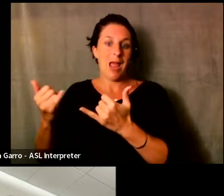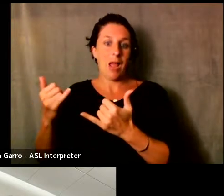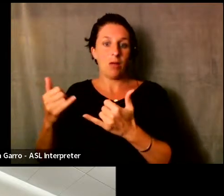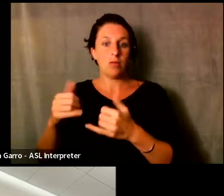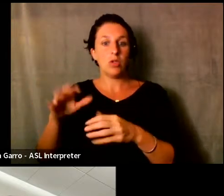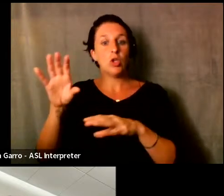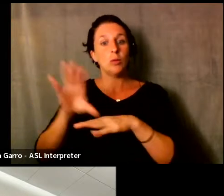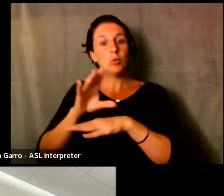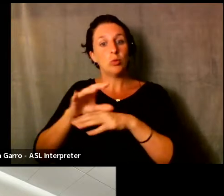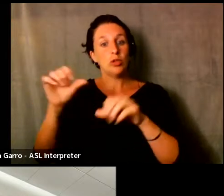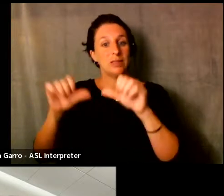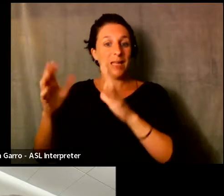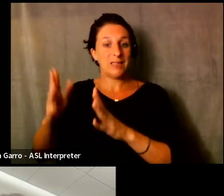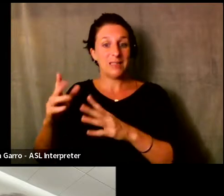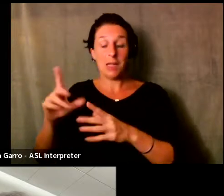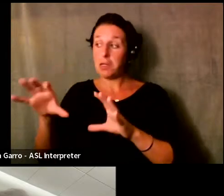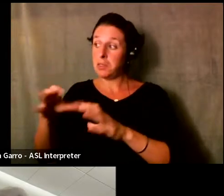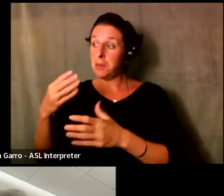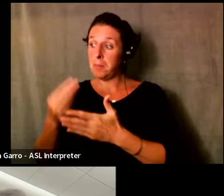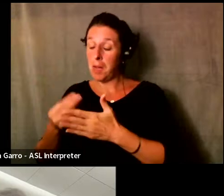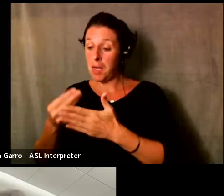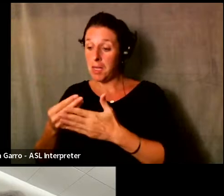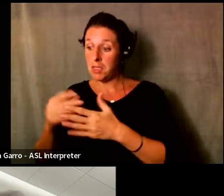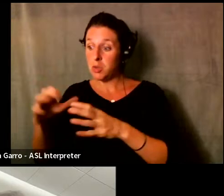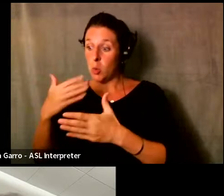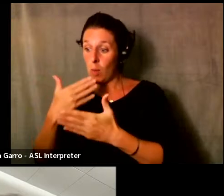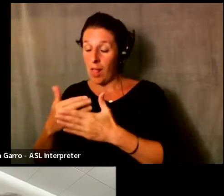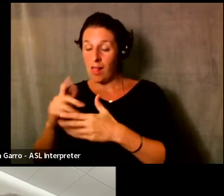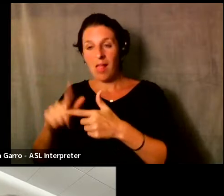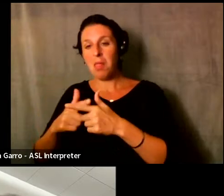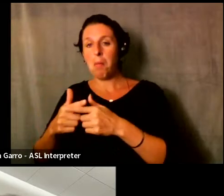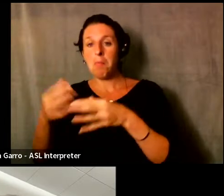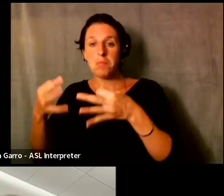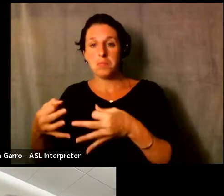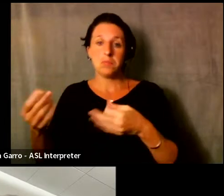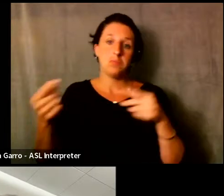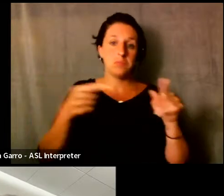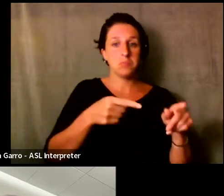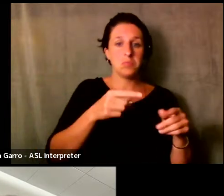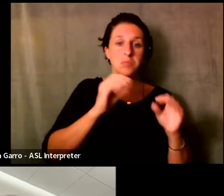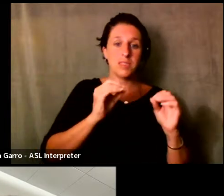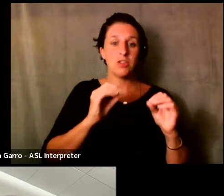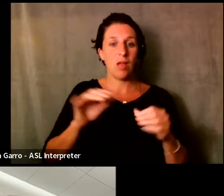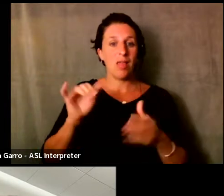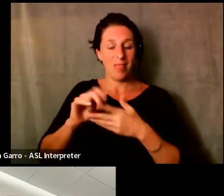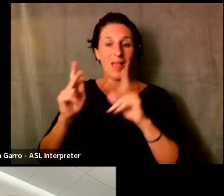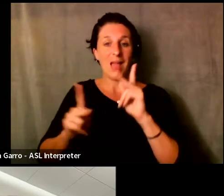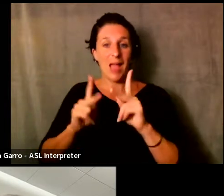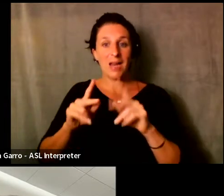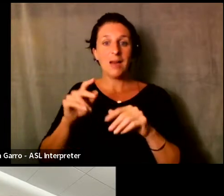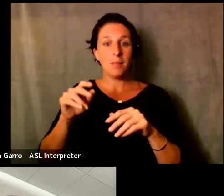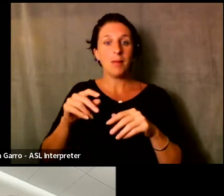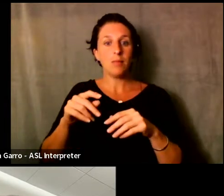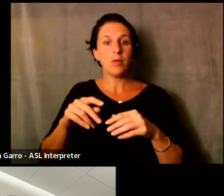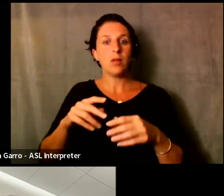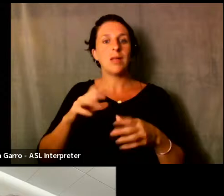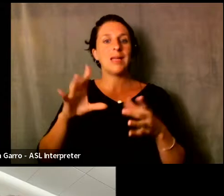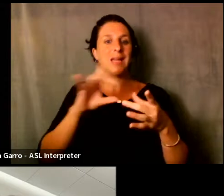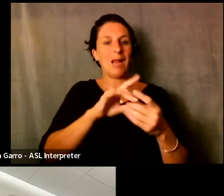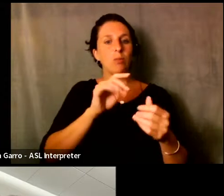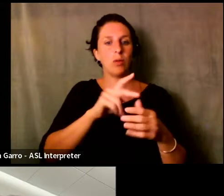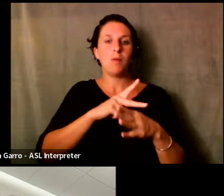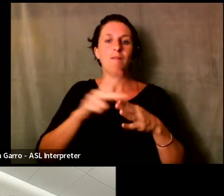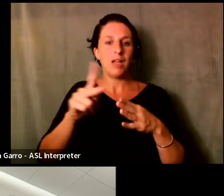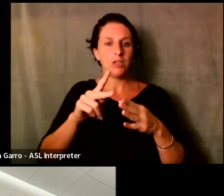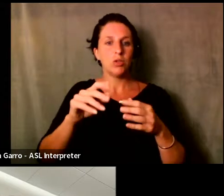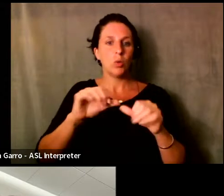made money and did well, and then they decided they wanted to become teachers. And so I think those kinds of folks are connecting with professional associations that way or